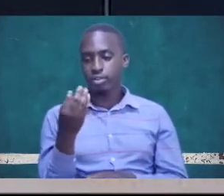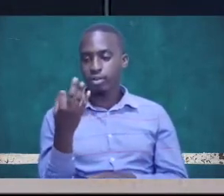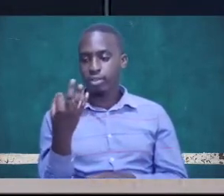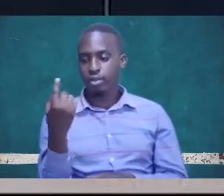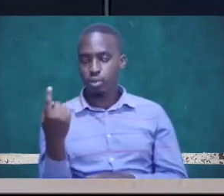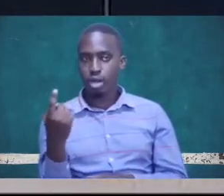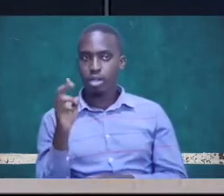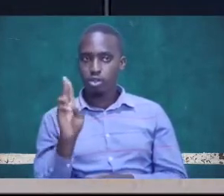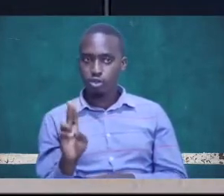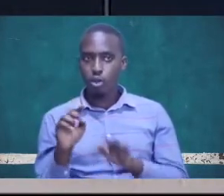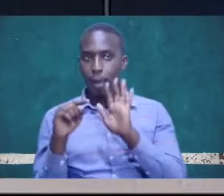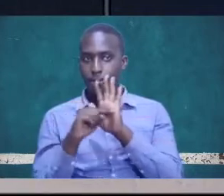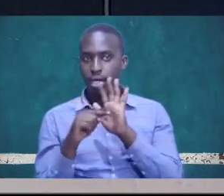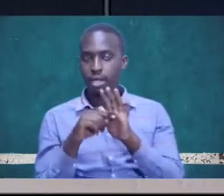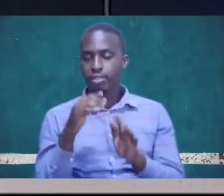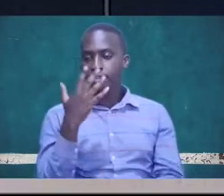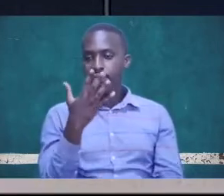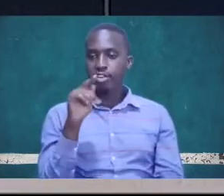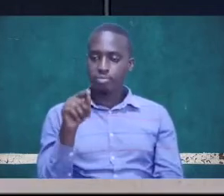5.031 U minus